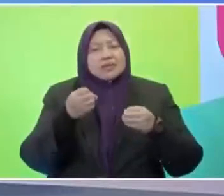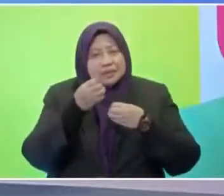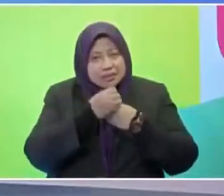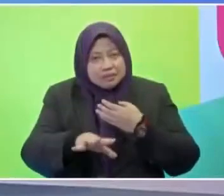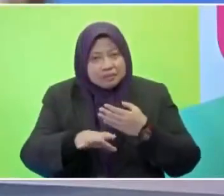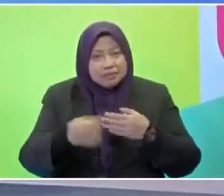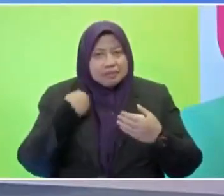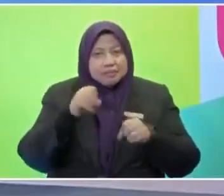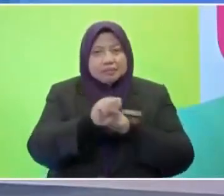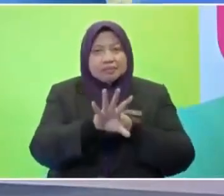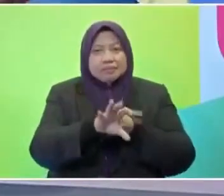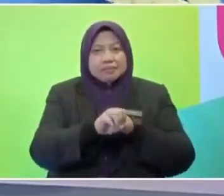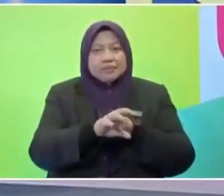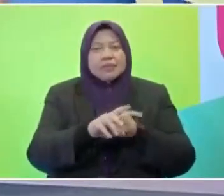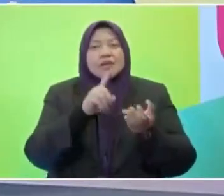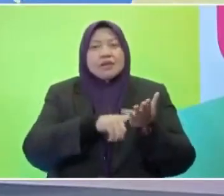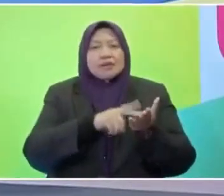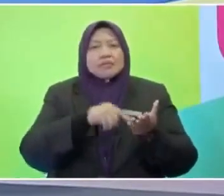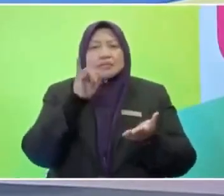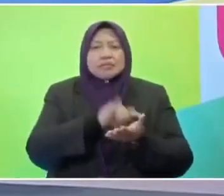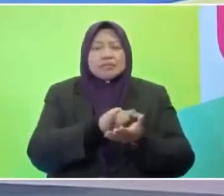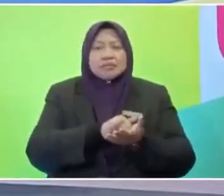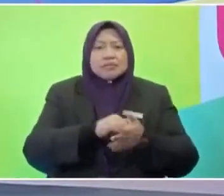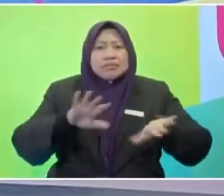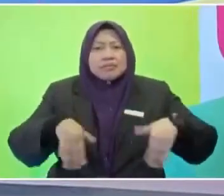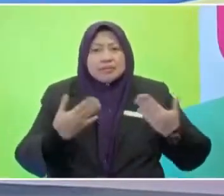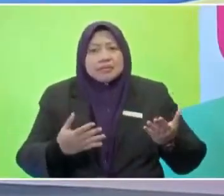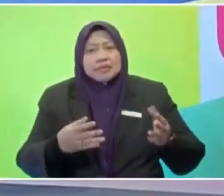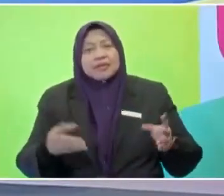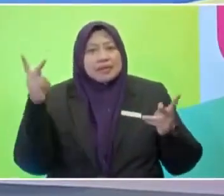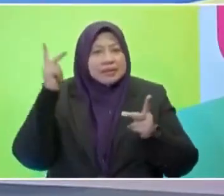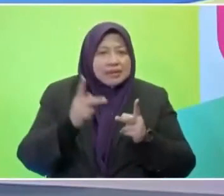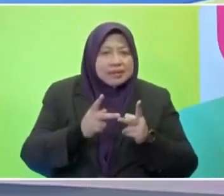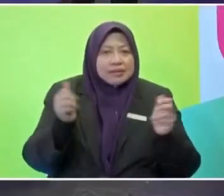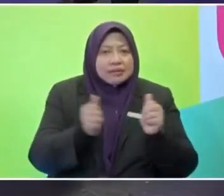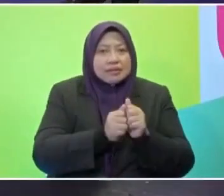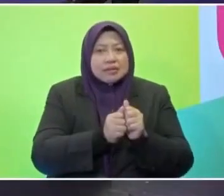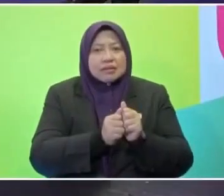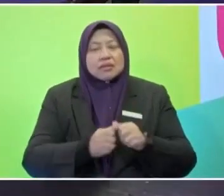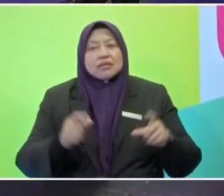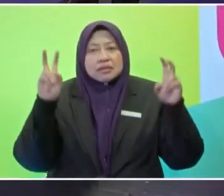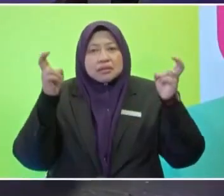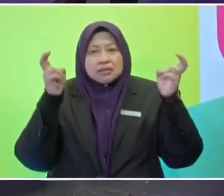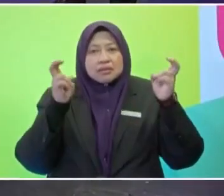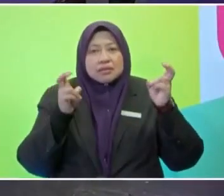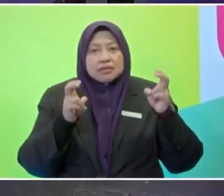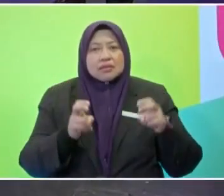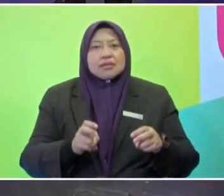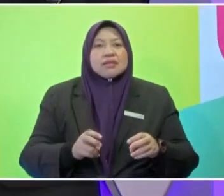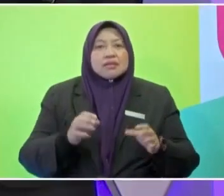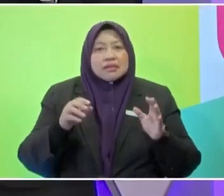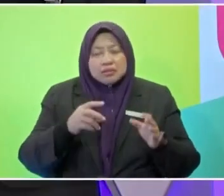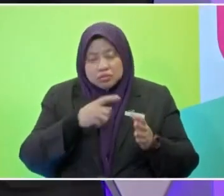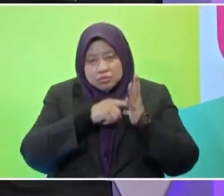the ball. So what was that about, and how does it relate to our topic today? So just now, based on the sketch just now, is actually to